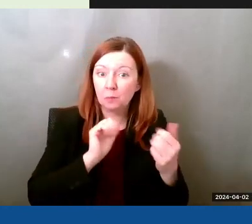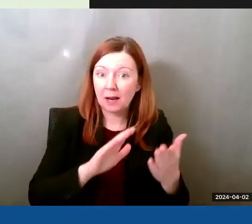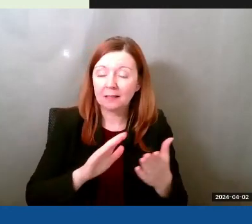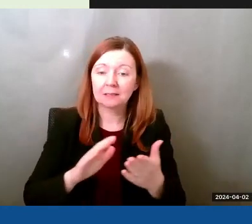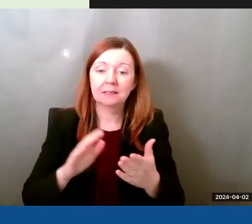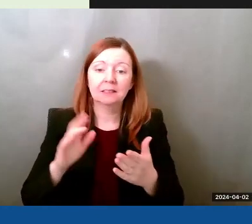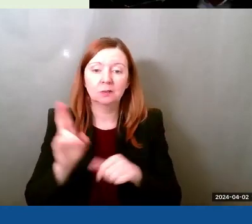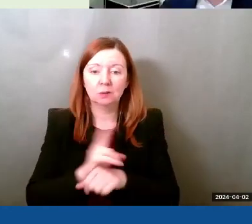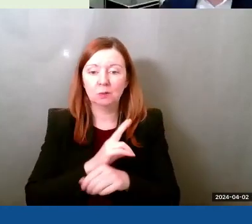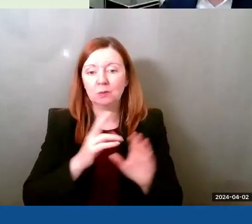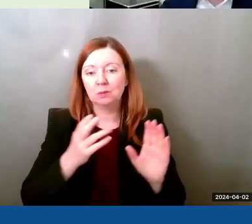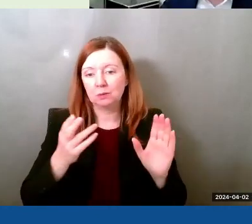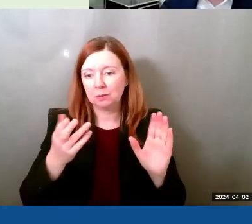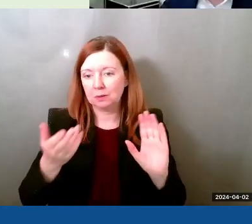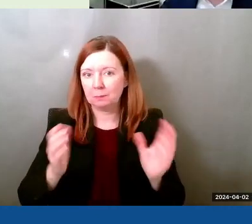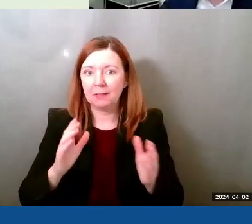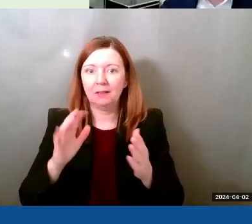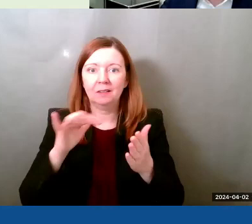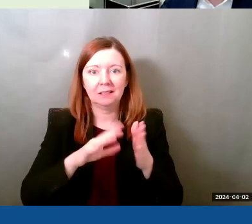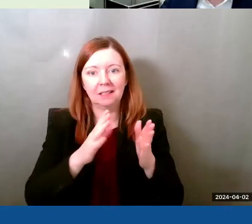prepare these studies across the country.